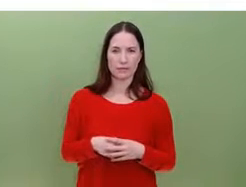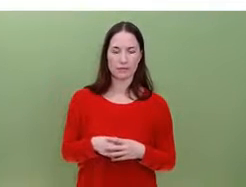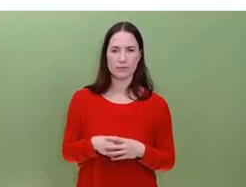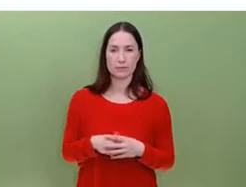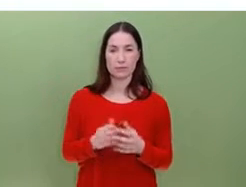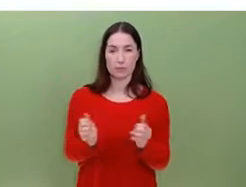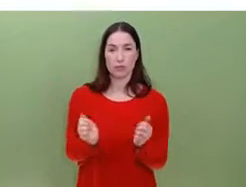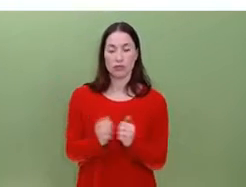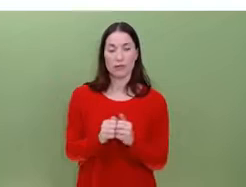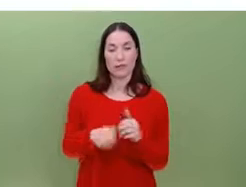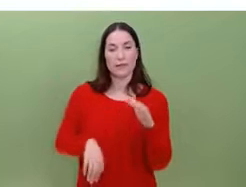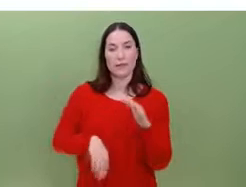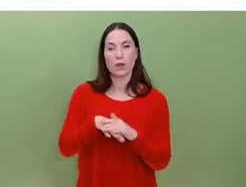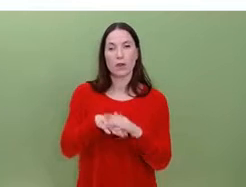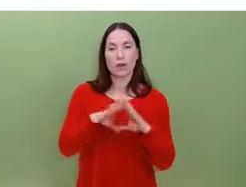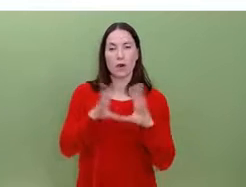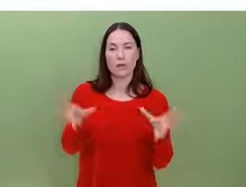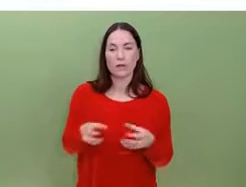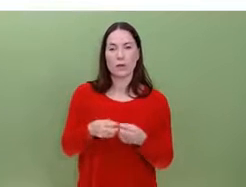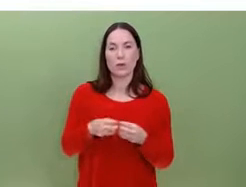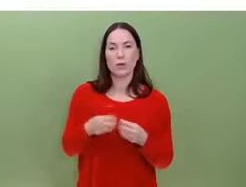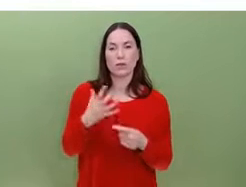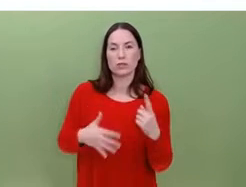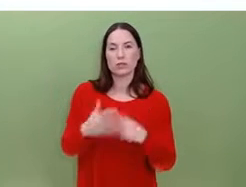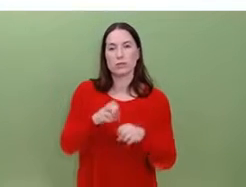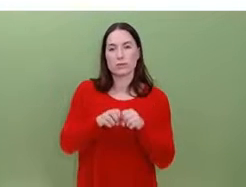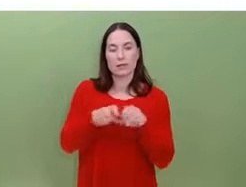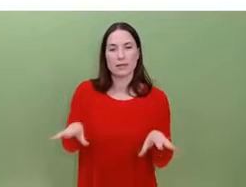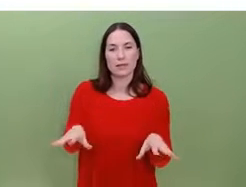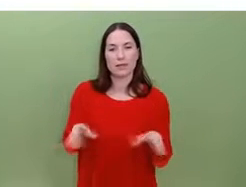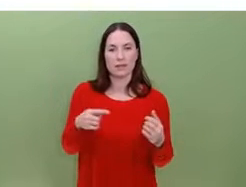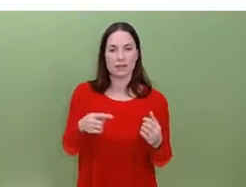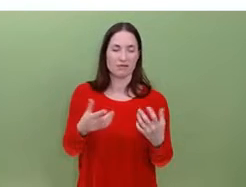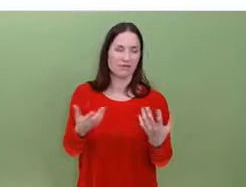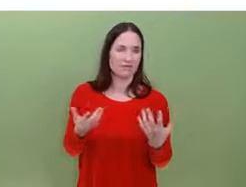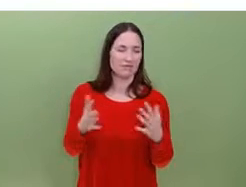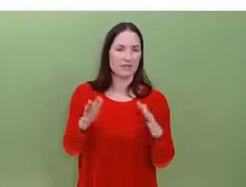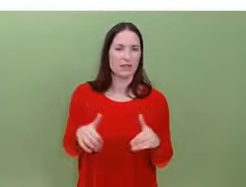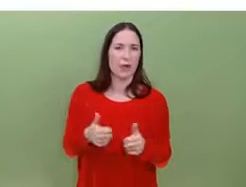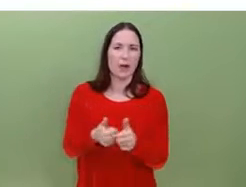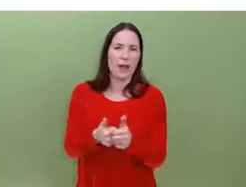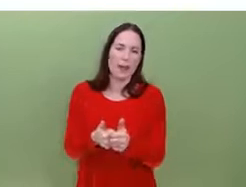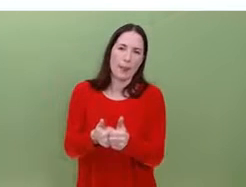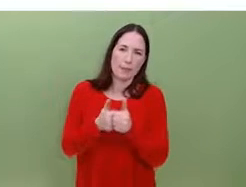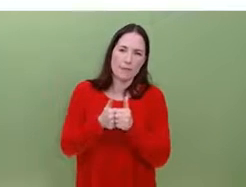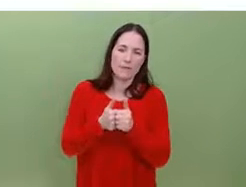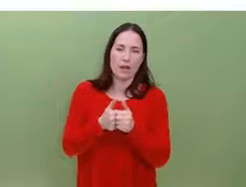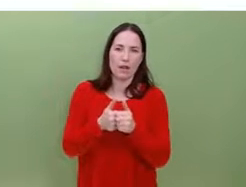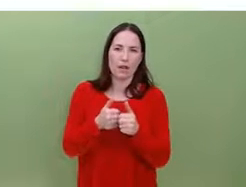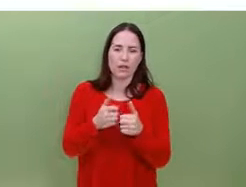overall, social media as a construct hasn't been very helpful in helping